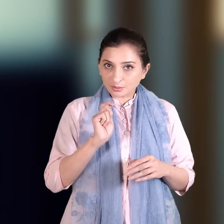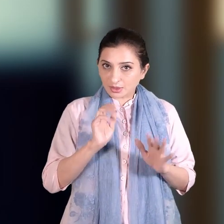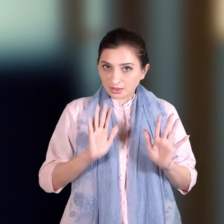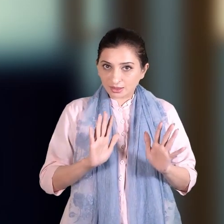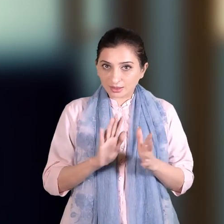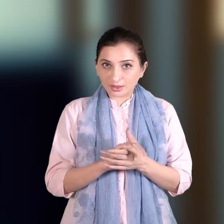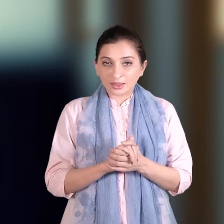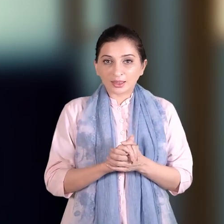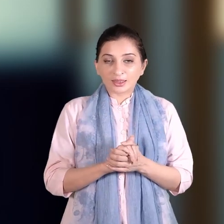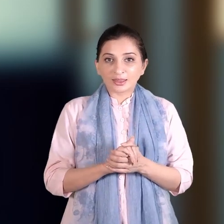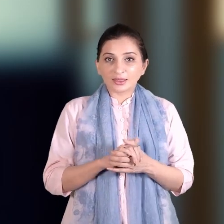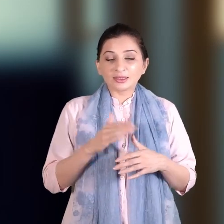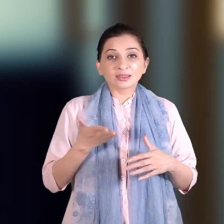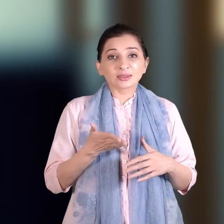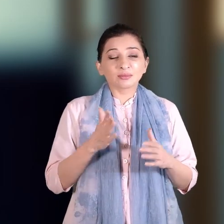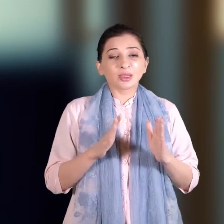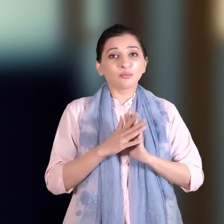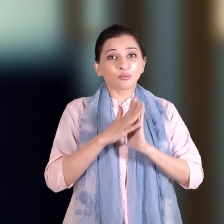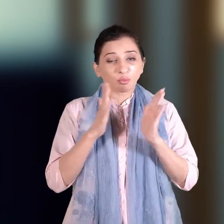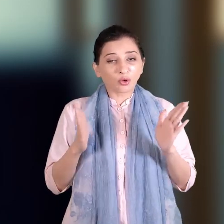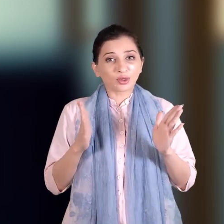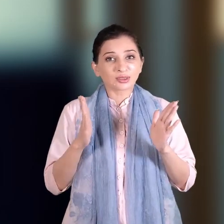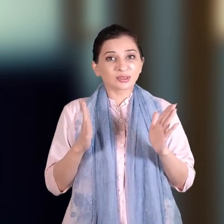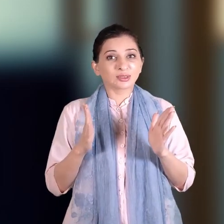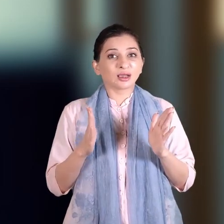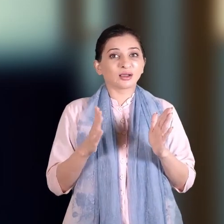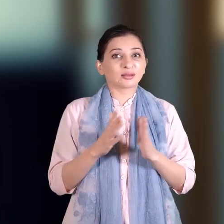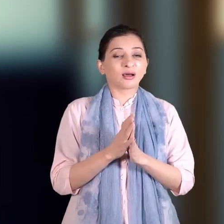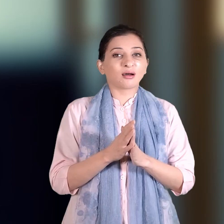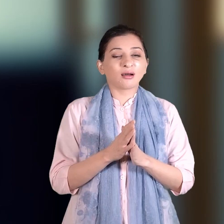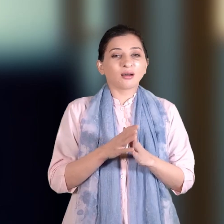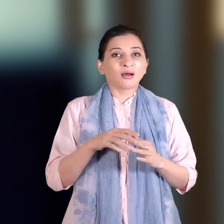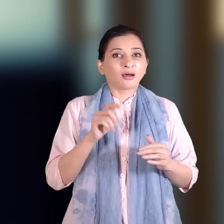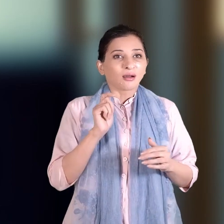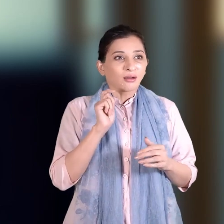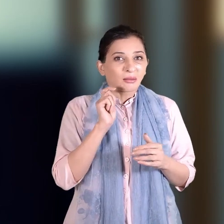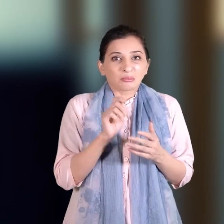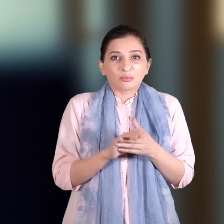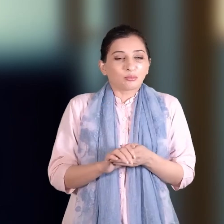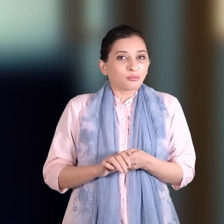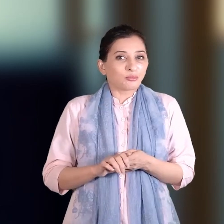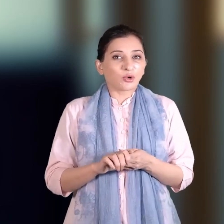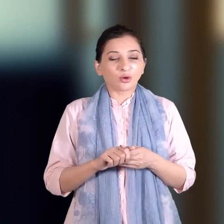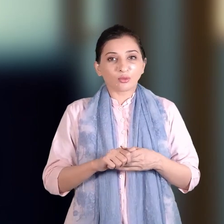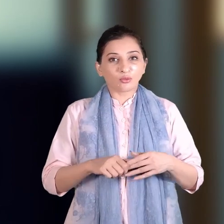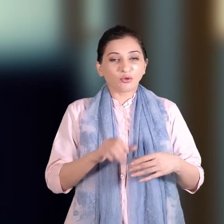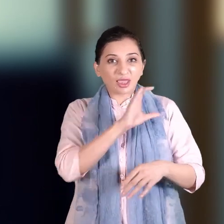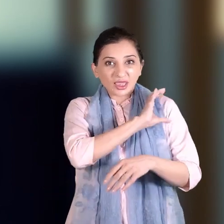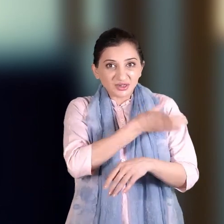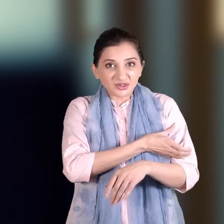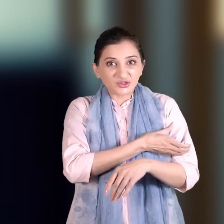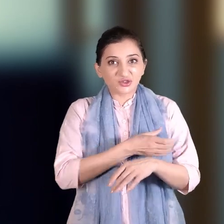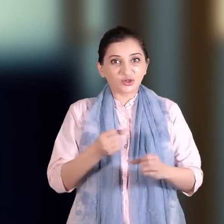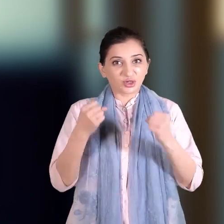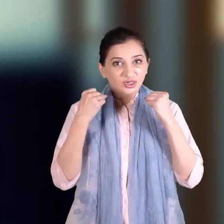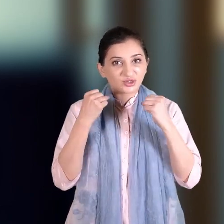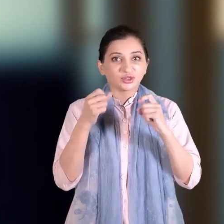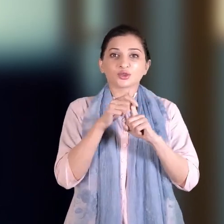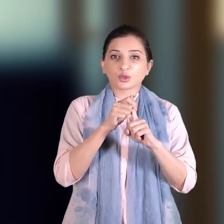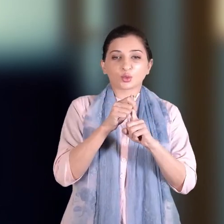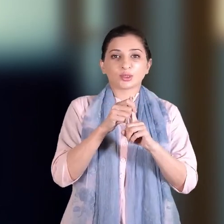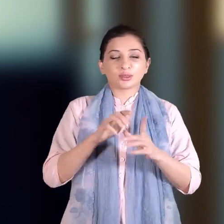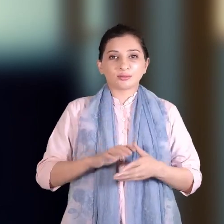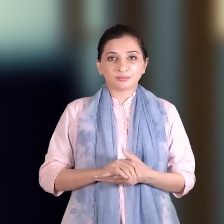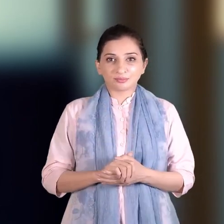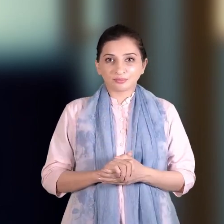where there is immense growth, there is a lot of richness that is added to your life through